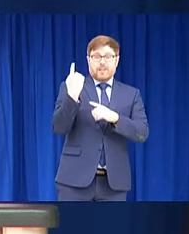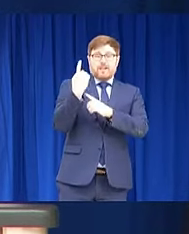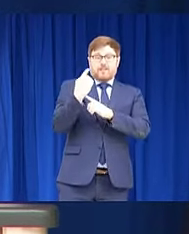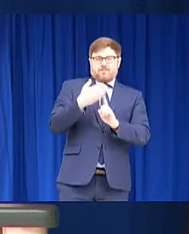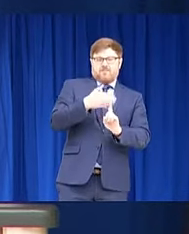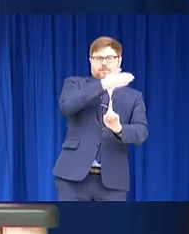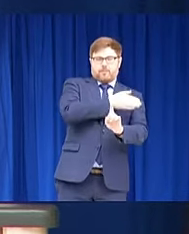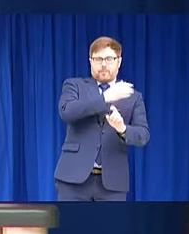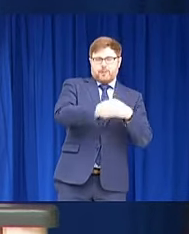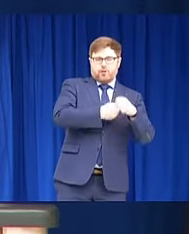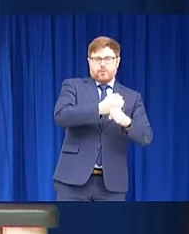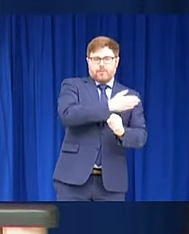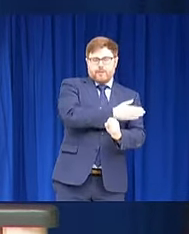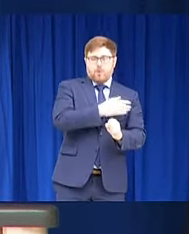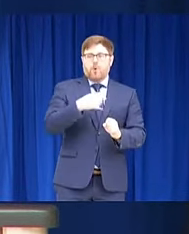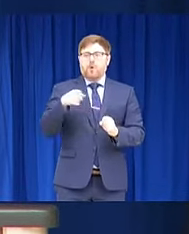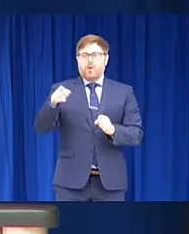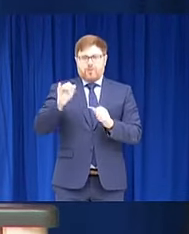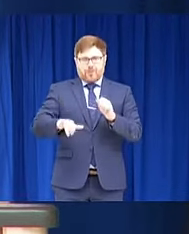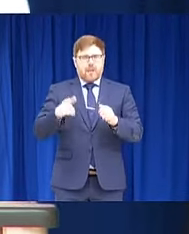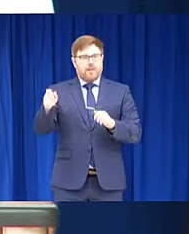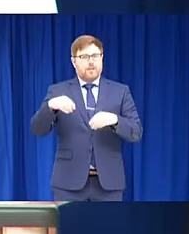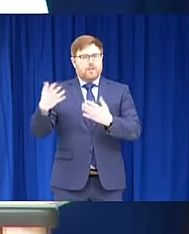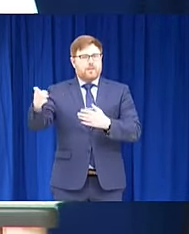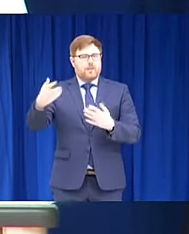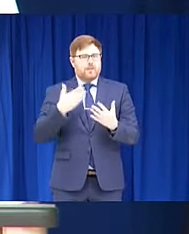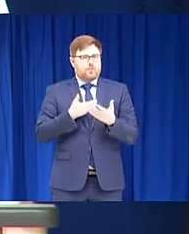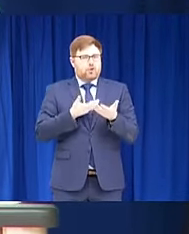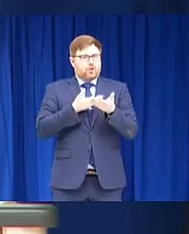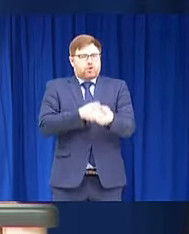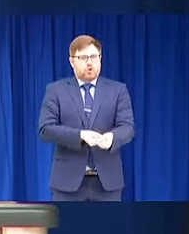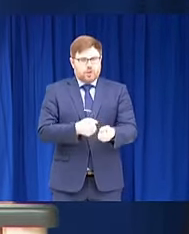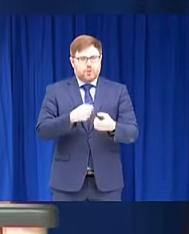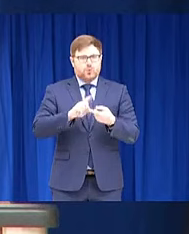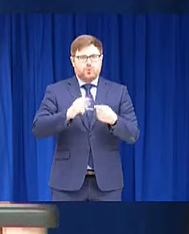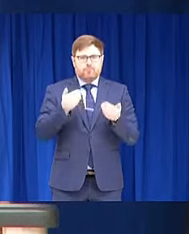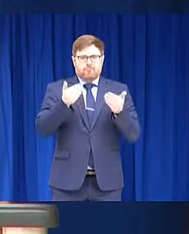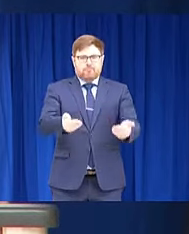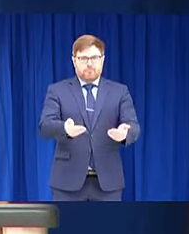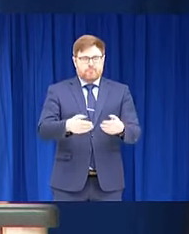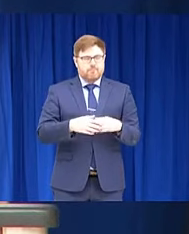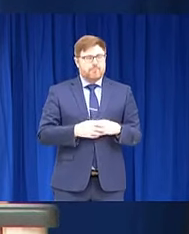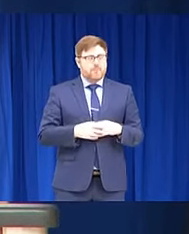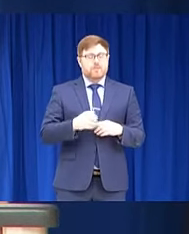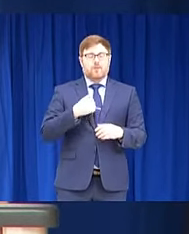for several days. By living my truth, I'm helping others to do the same.